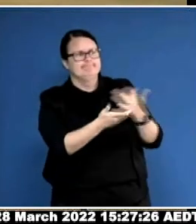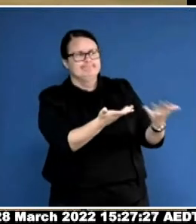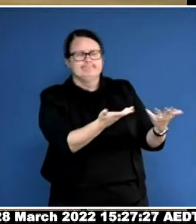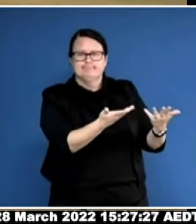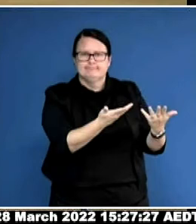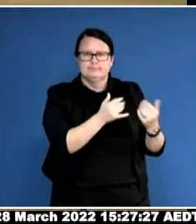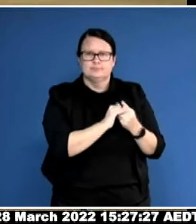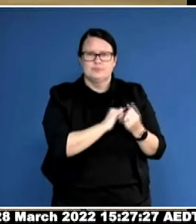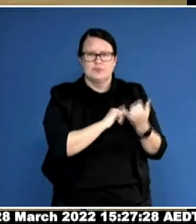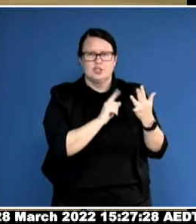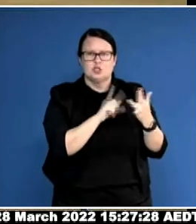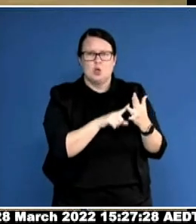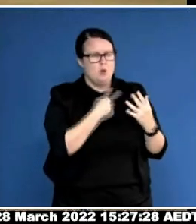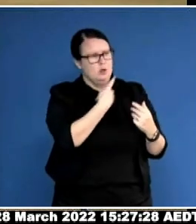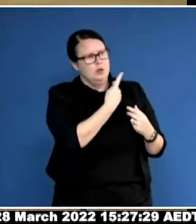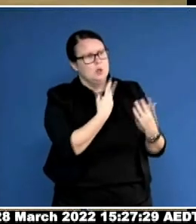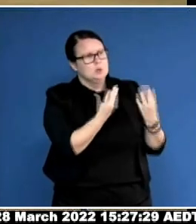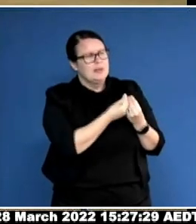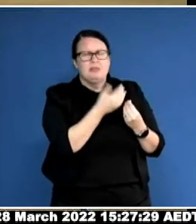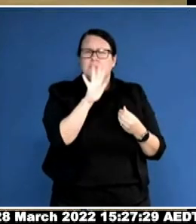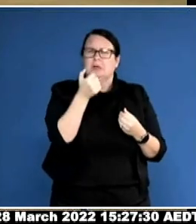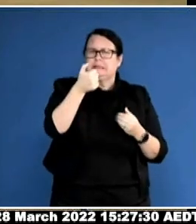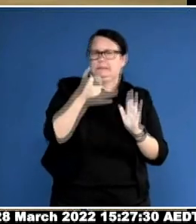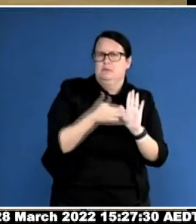The relationship with person two lasted about 6 months.